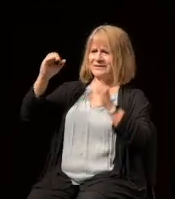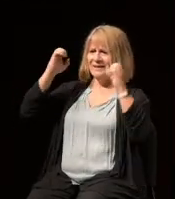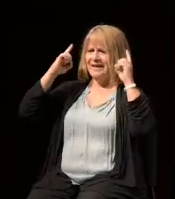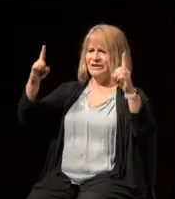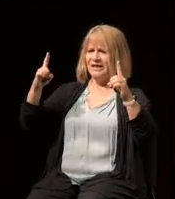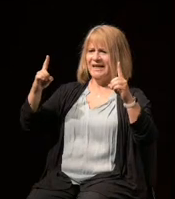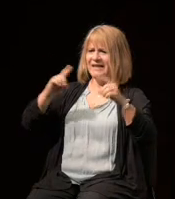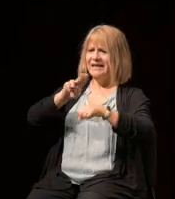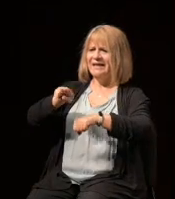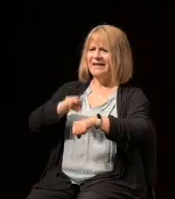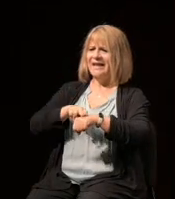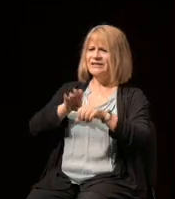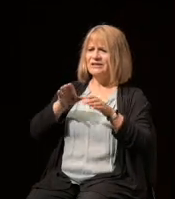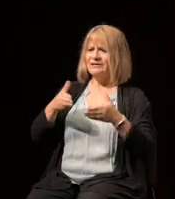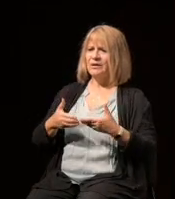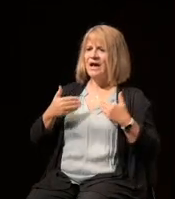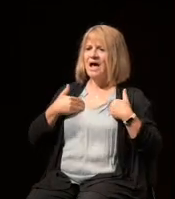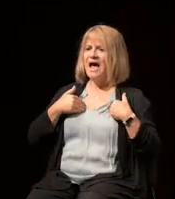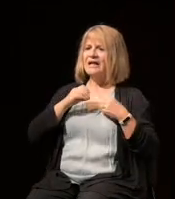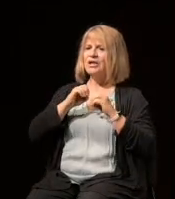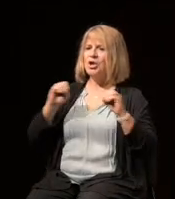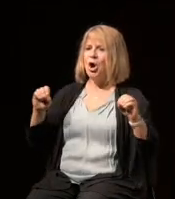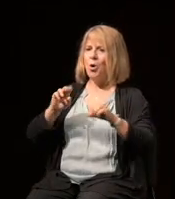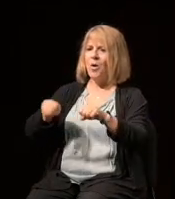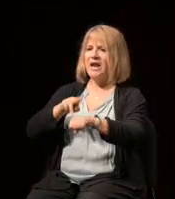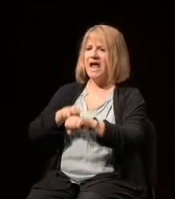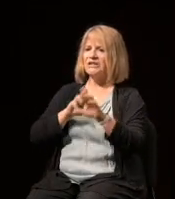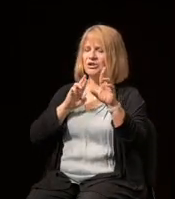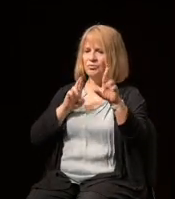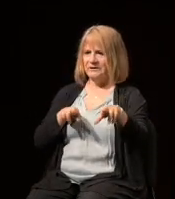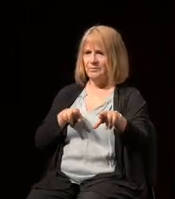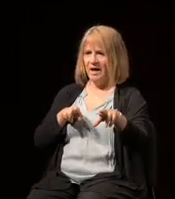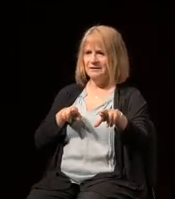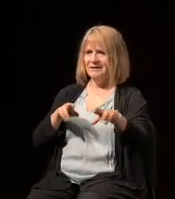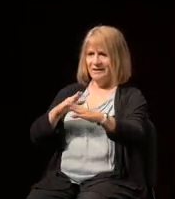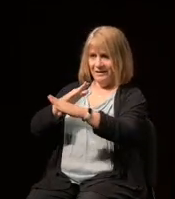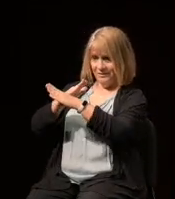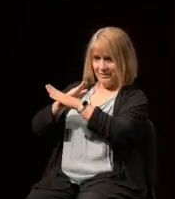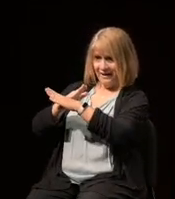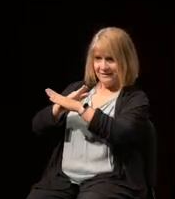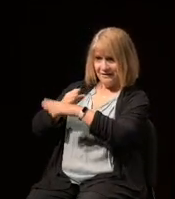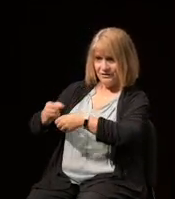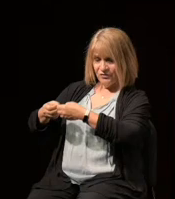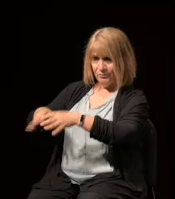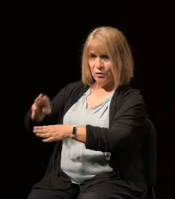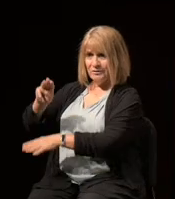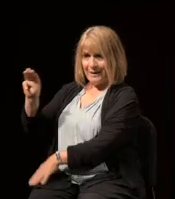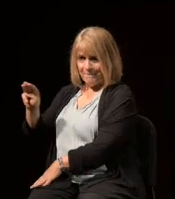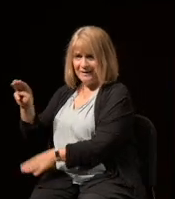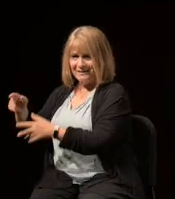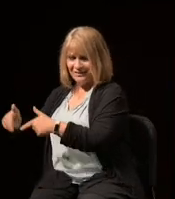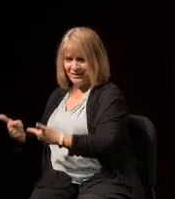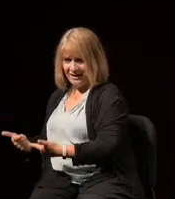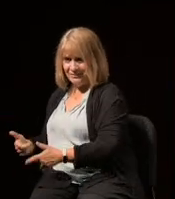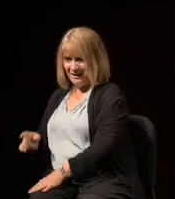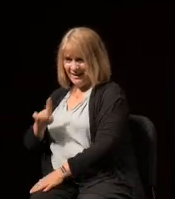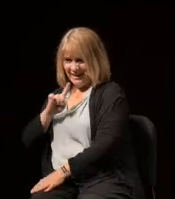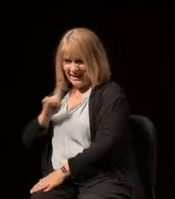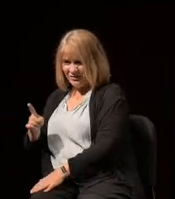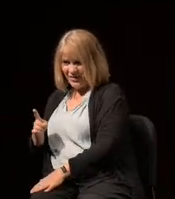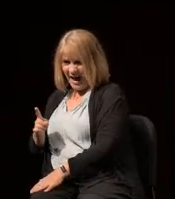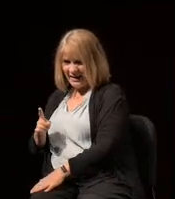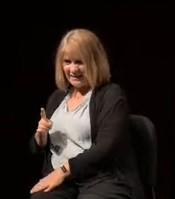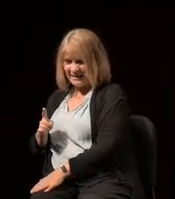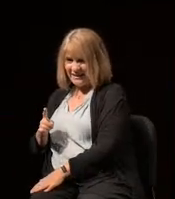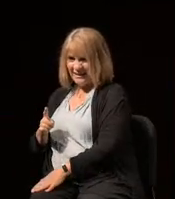no national response that would protect us from losing millions of lives. As a matter of fact, we exponentially